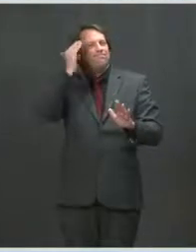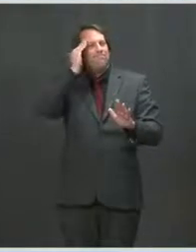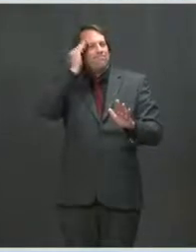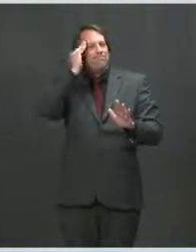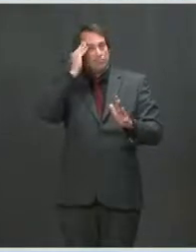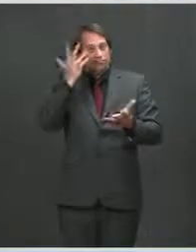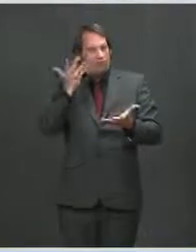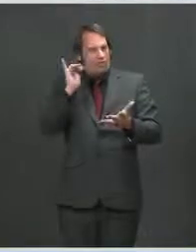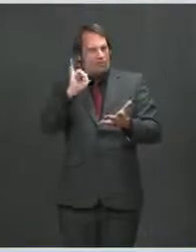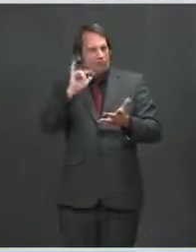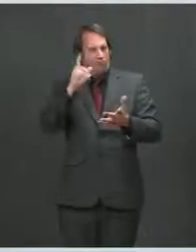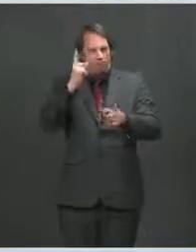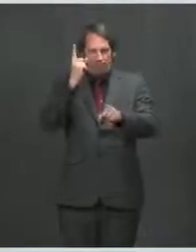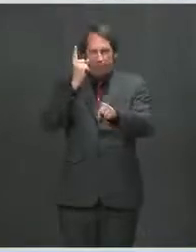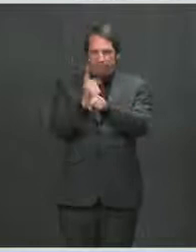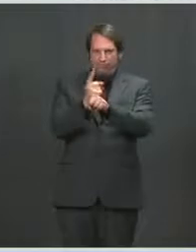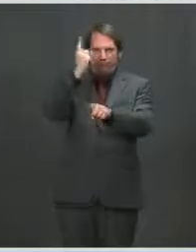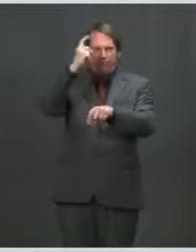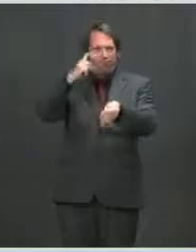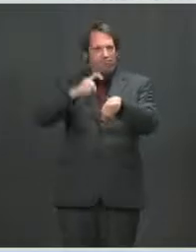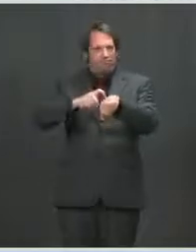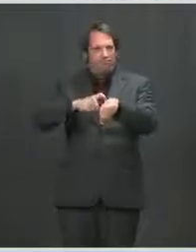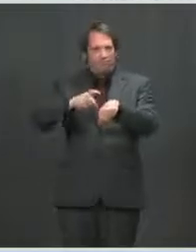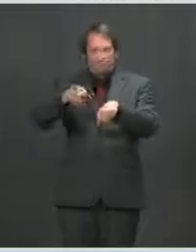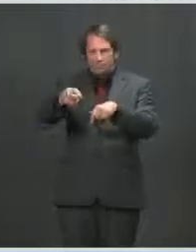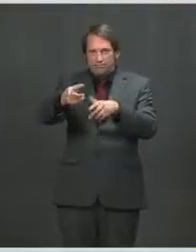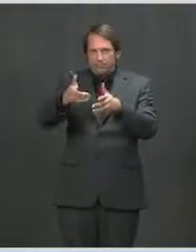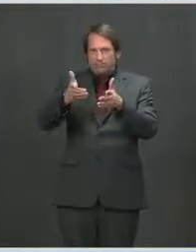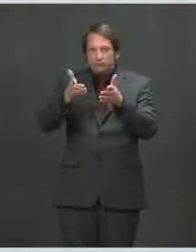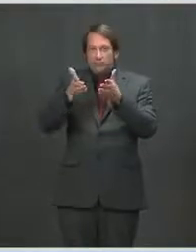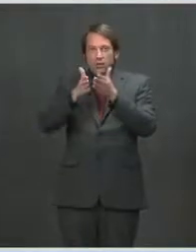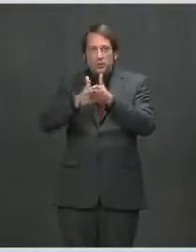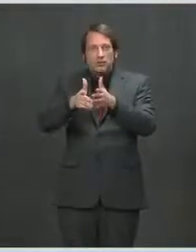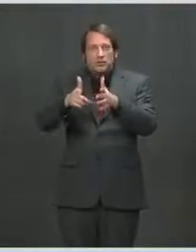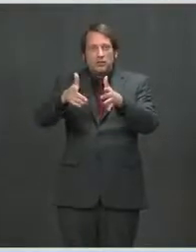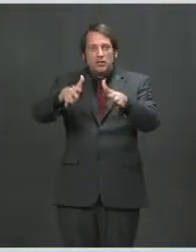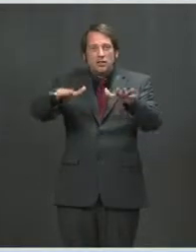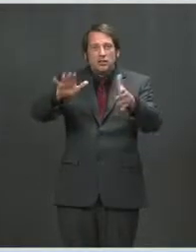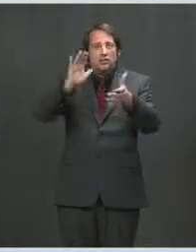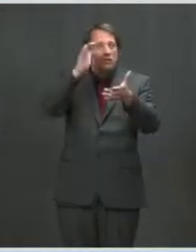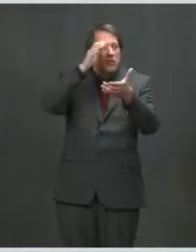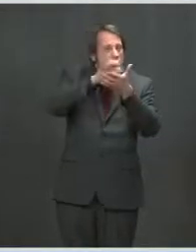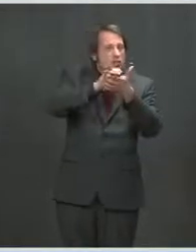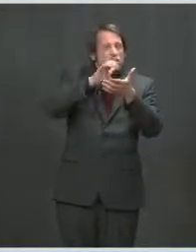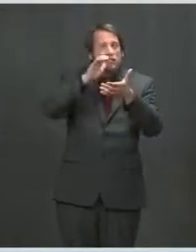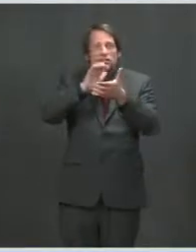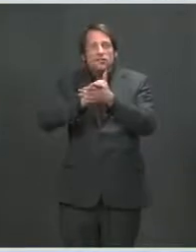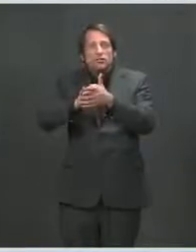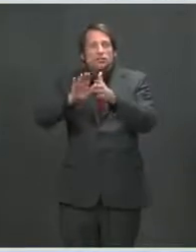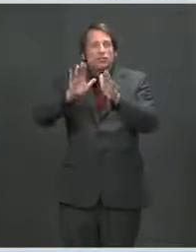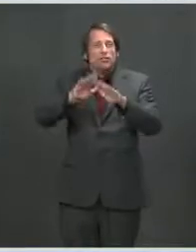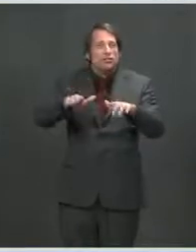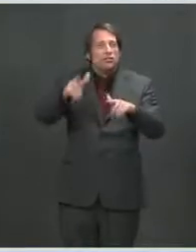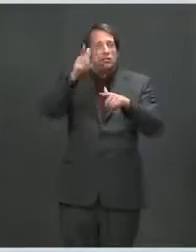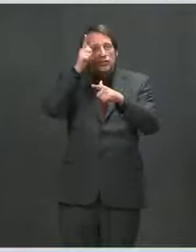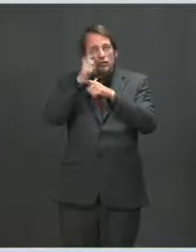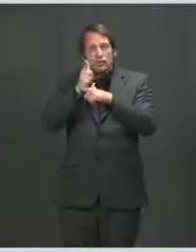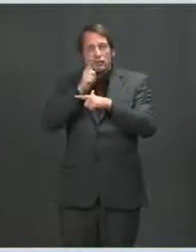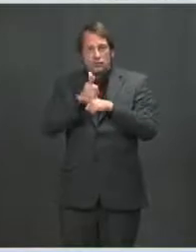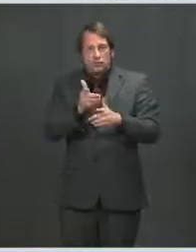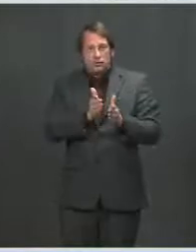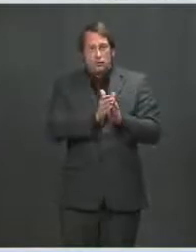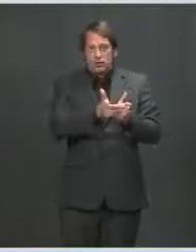life, spouses and children's parents and siblings would stay behind, but a piece of